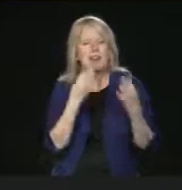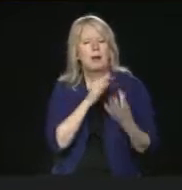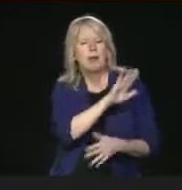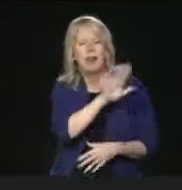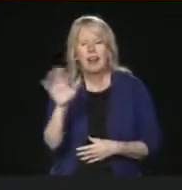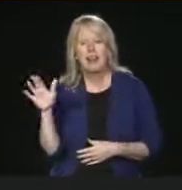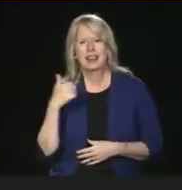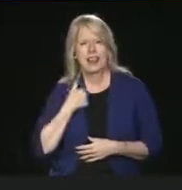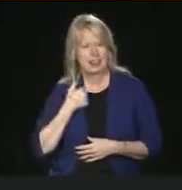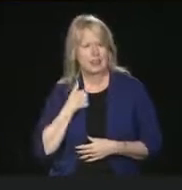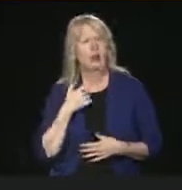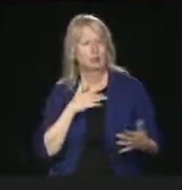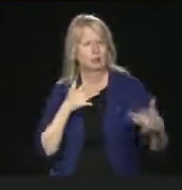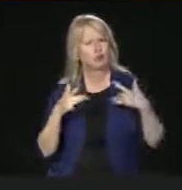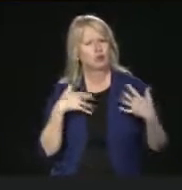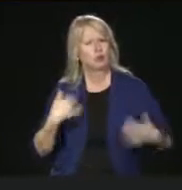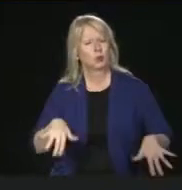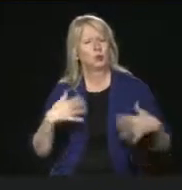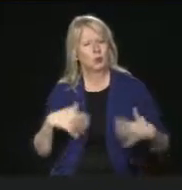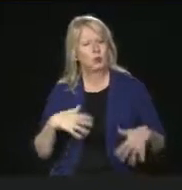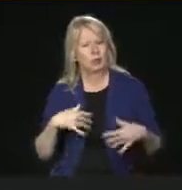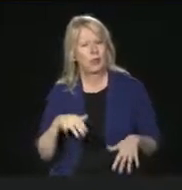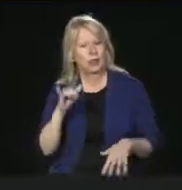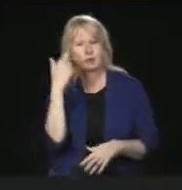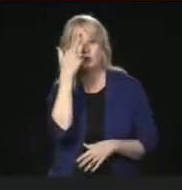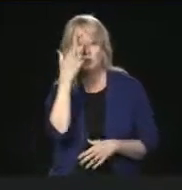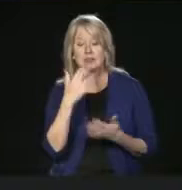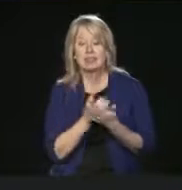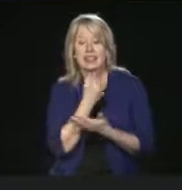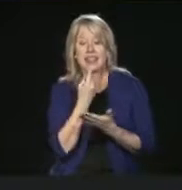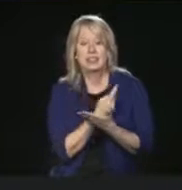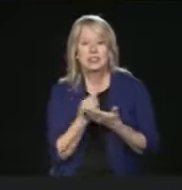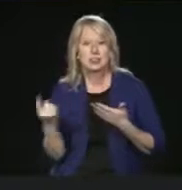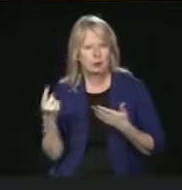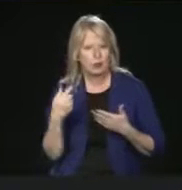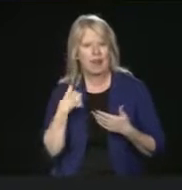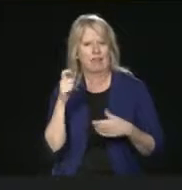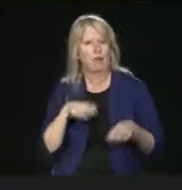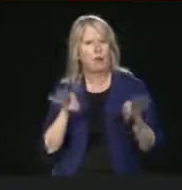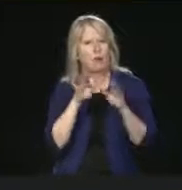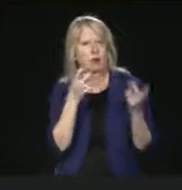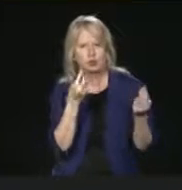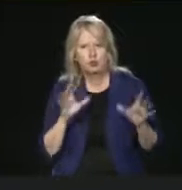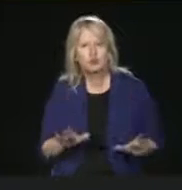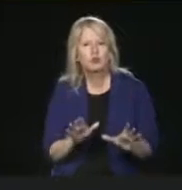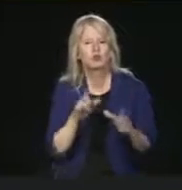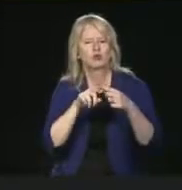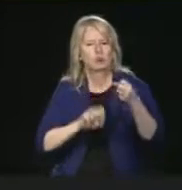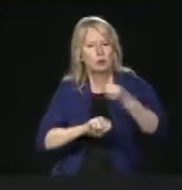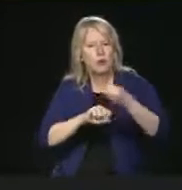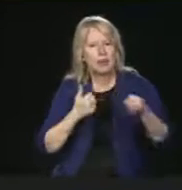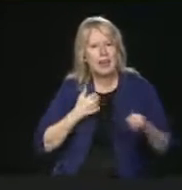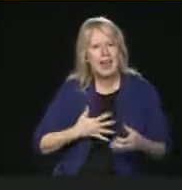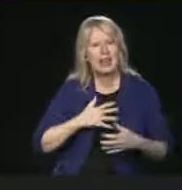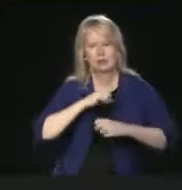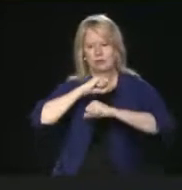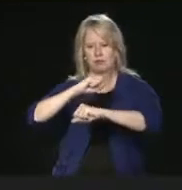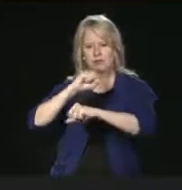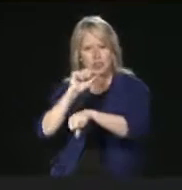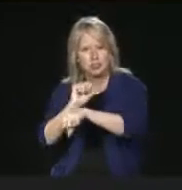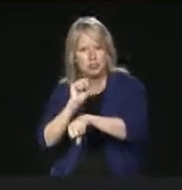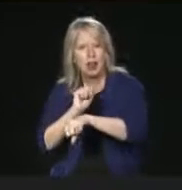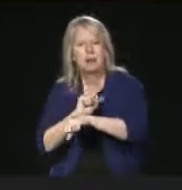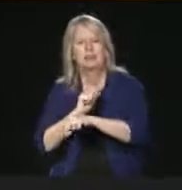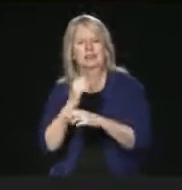concerned. That's why this week we took important steps to support Canadians, protect jobs, and limit the spread of the